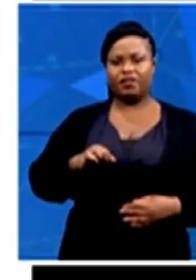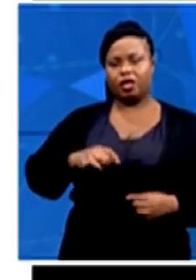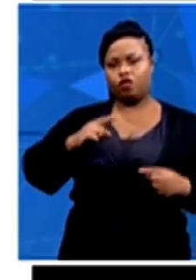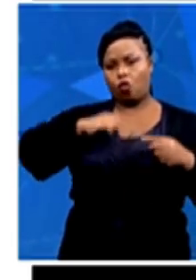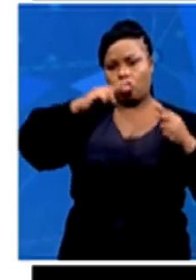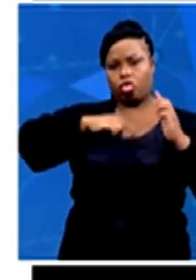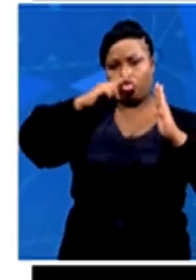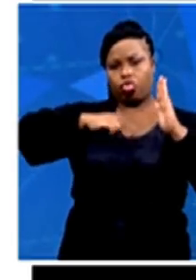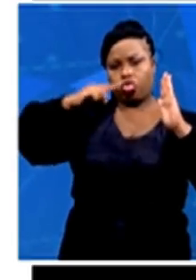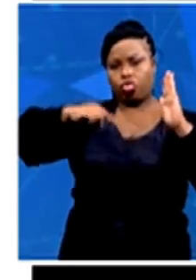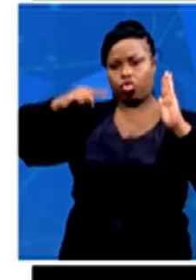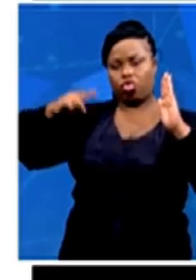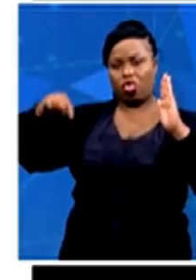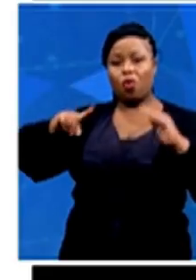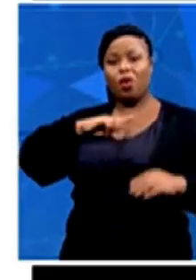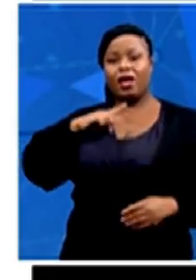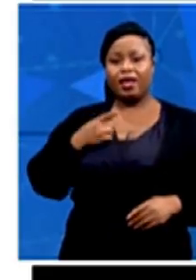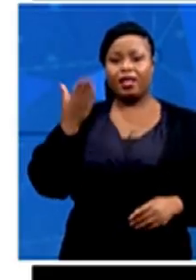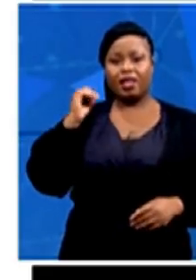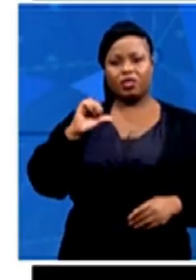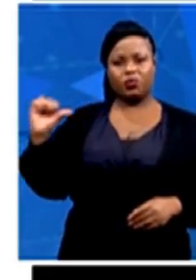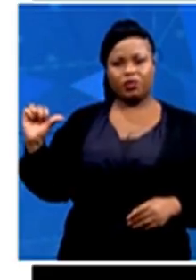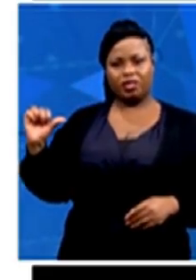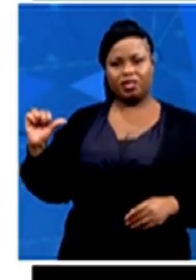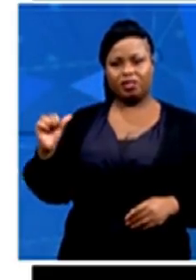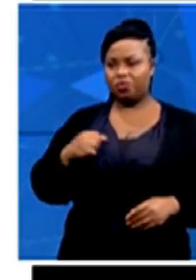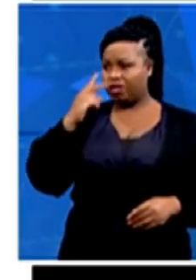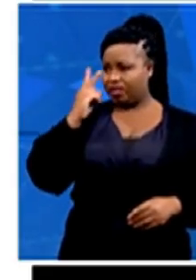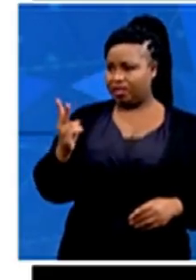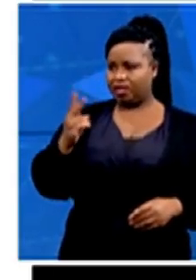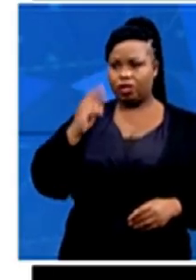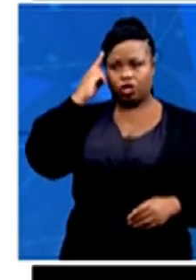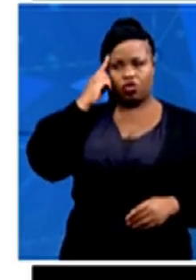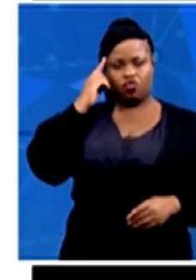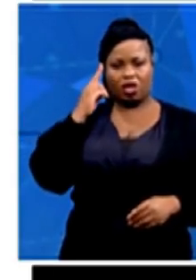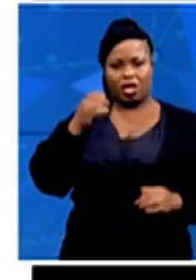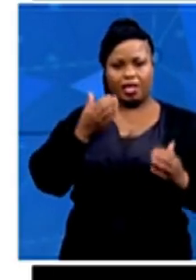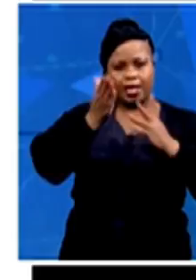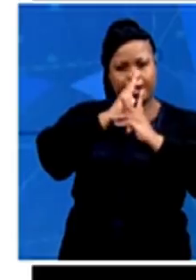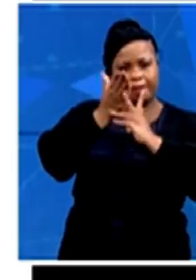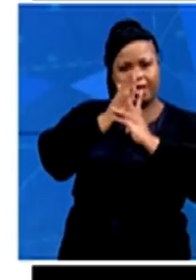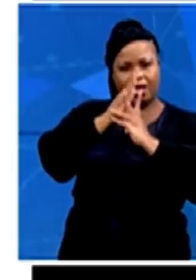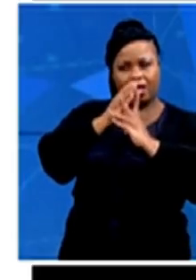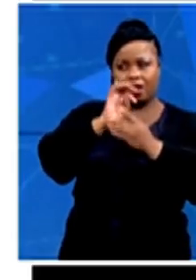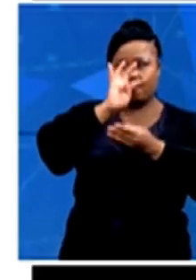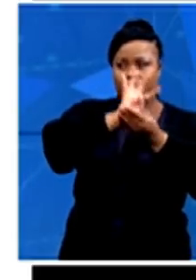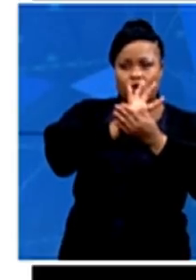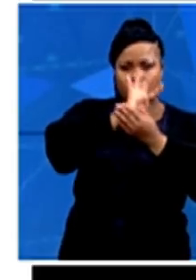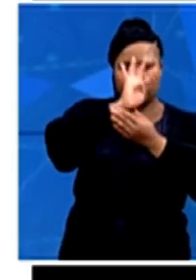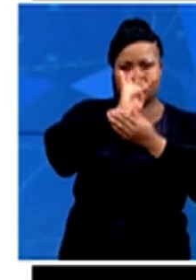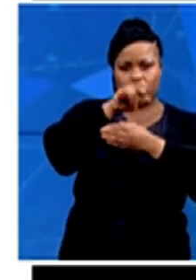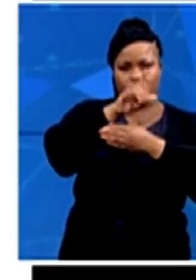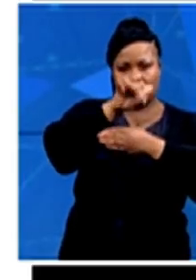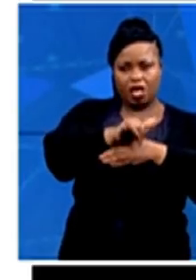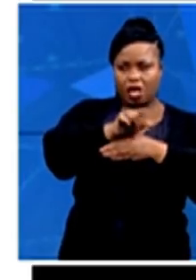they predicted, you can see there the grey line in the middle. So you see 14 to July, that's the week before, it tracked according to the